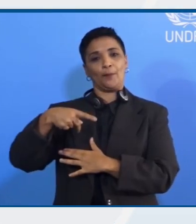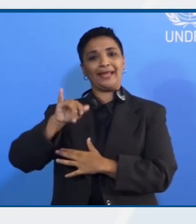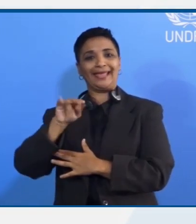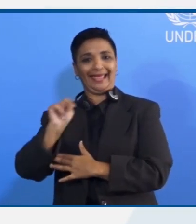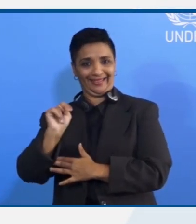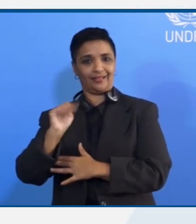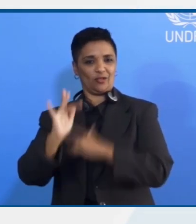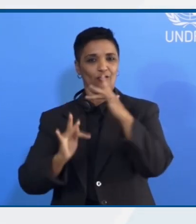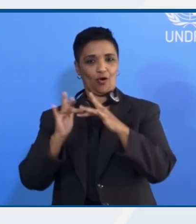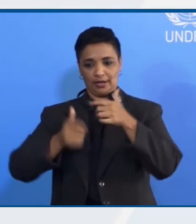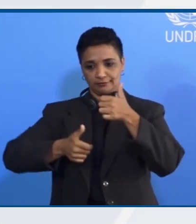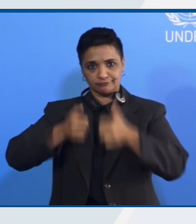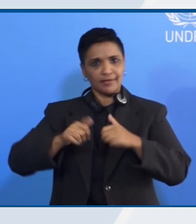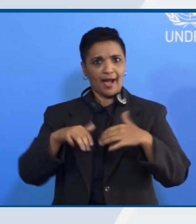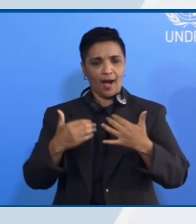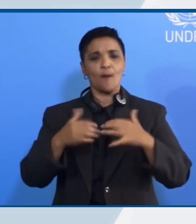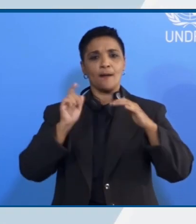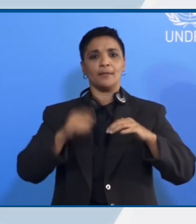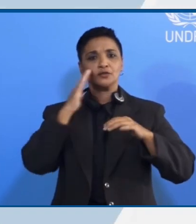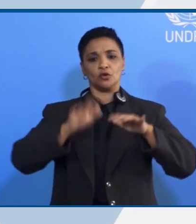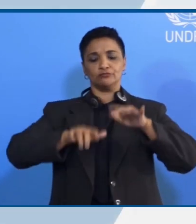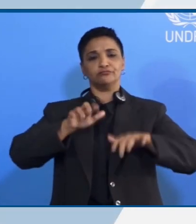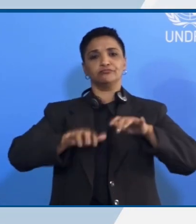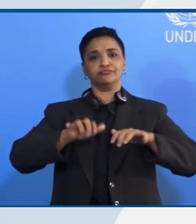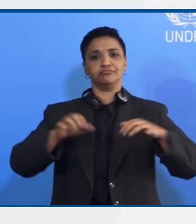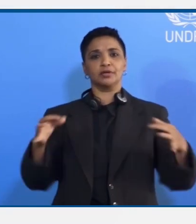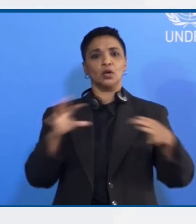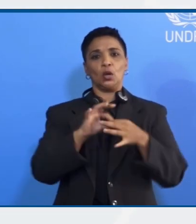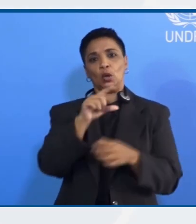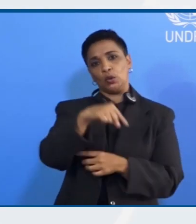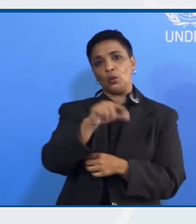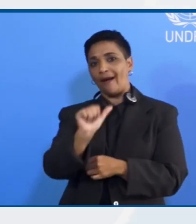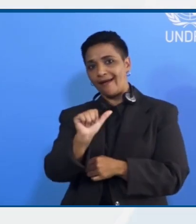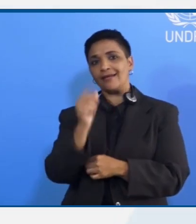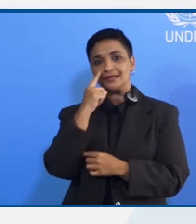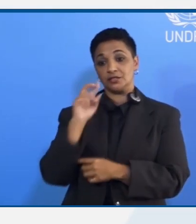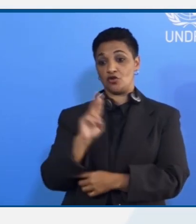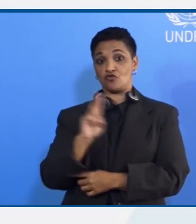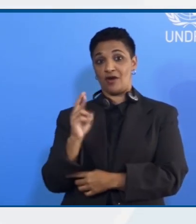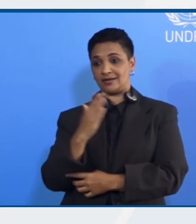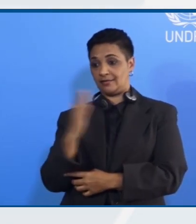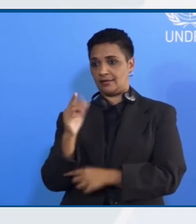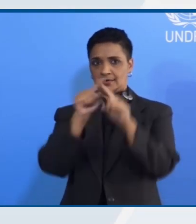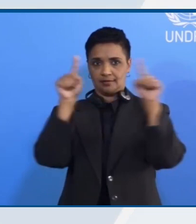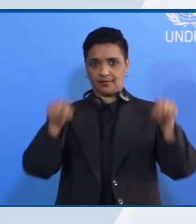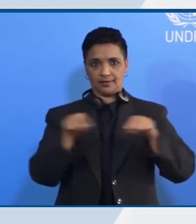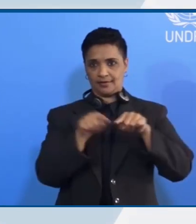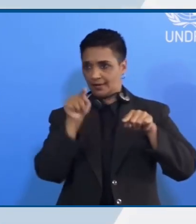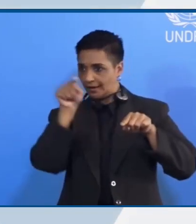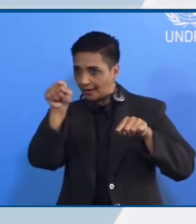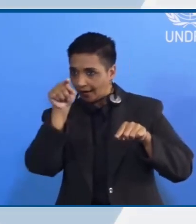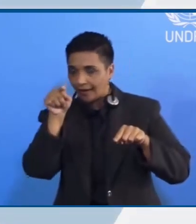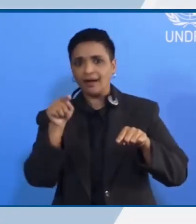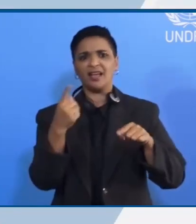to introduce their questions through the poll and questions and answers, which is in the right-hand side menu. If you have any